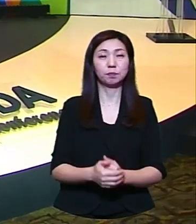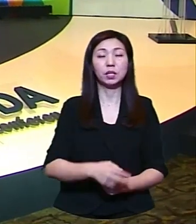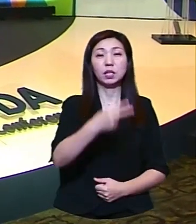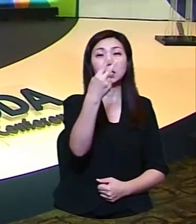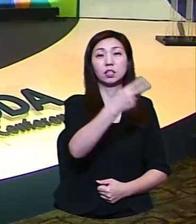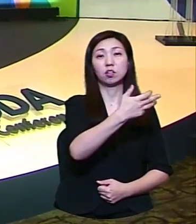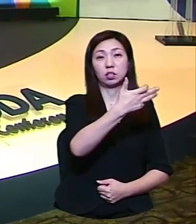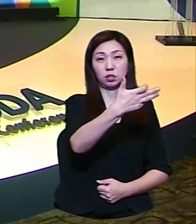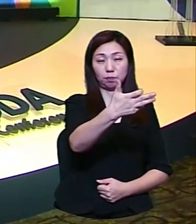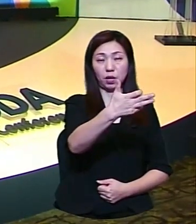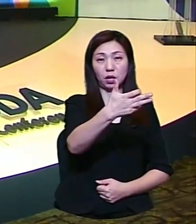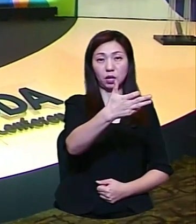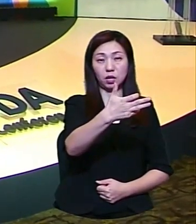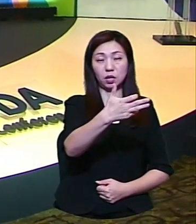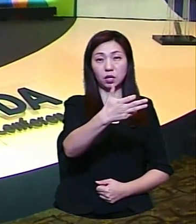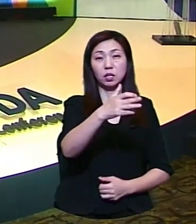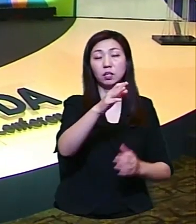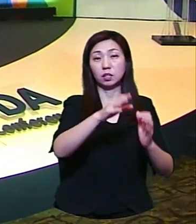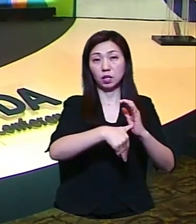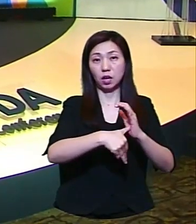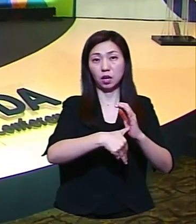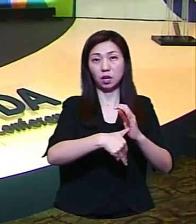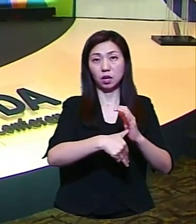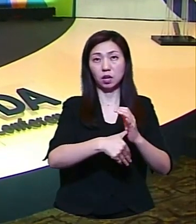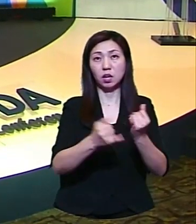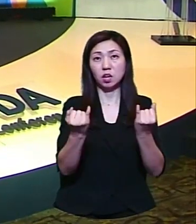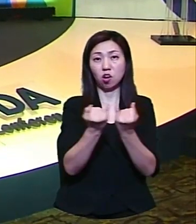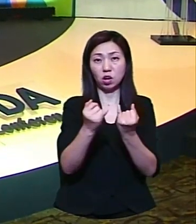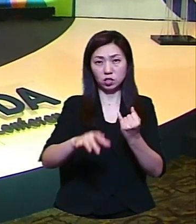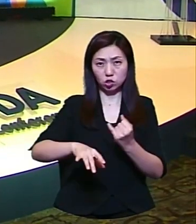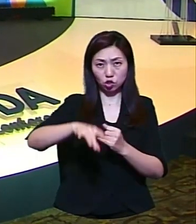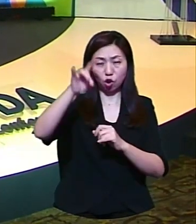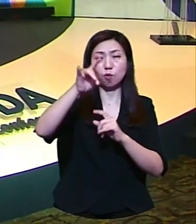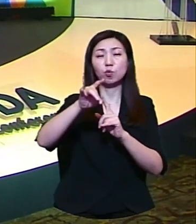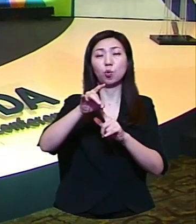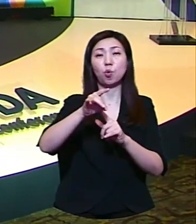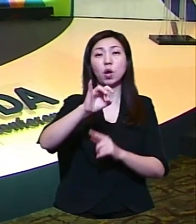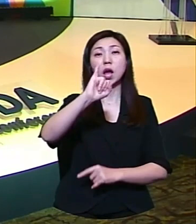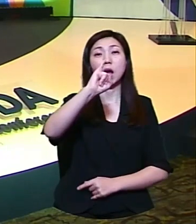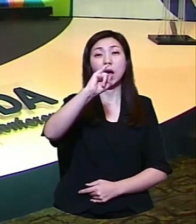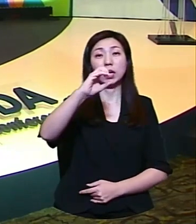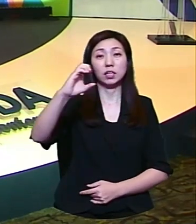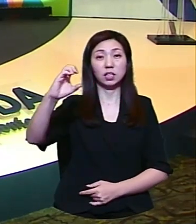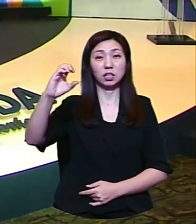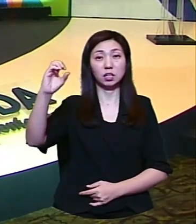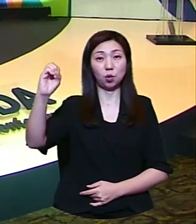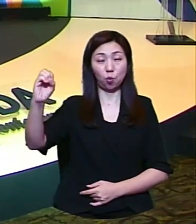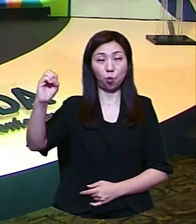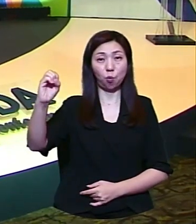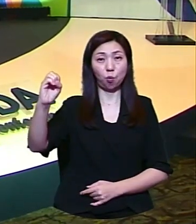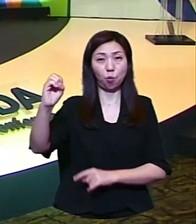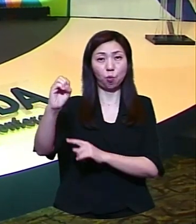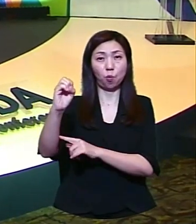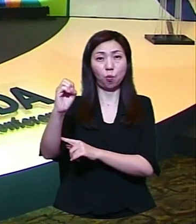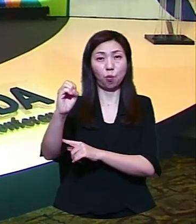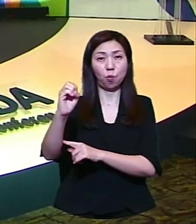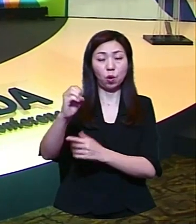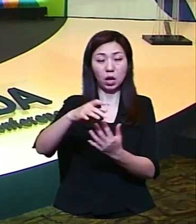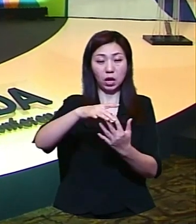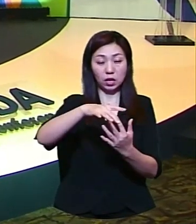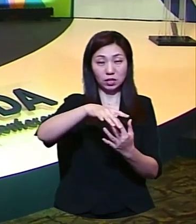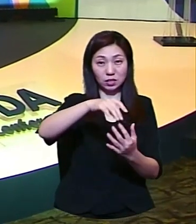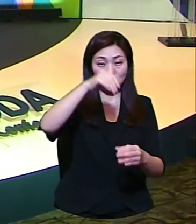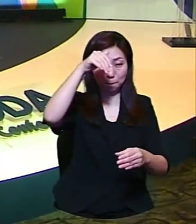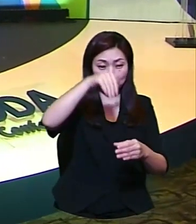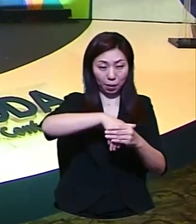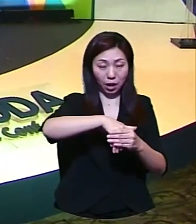woman in ITU history to hold one of the top elected management positions. She's a